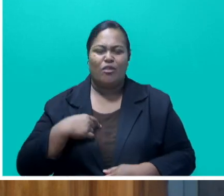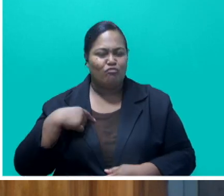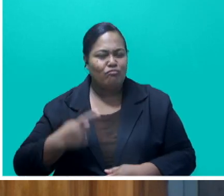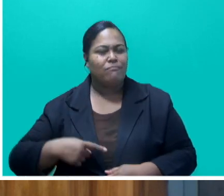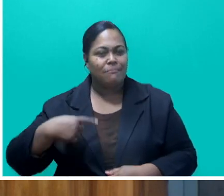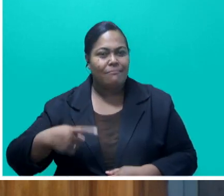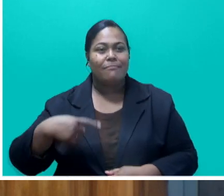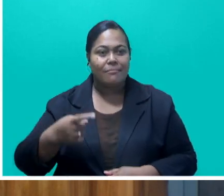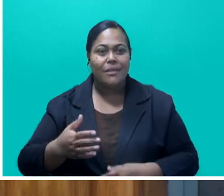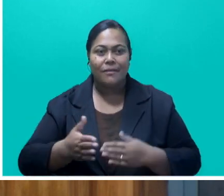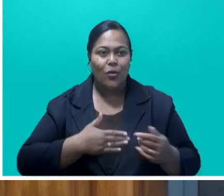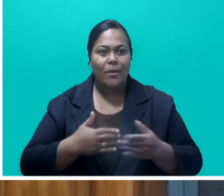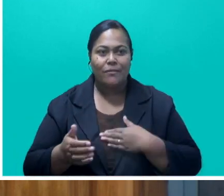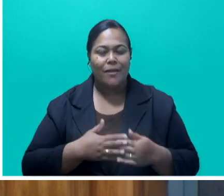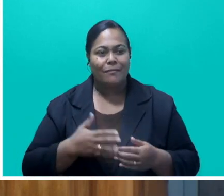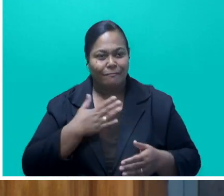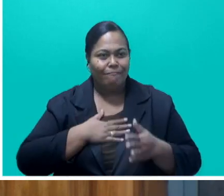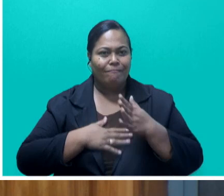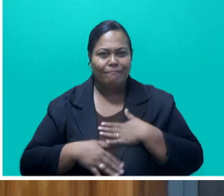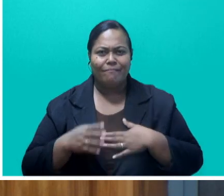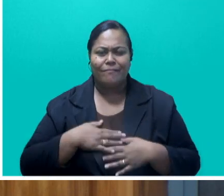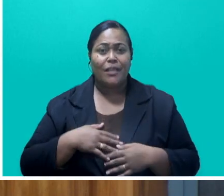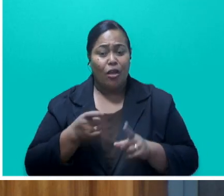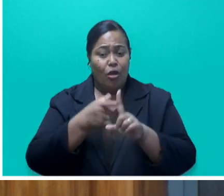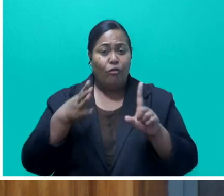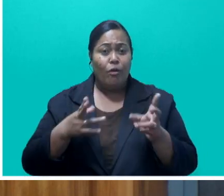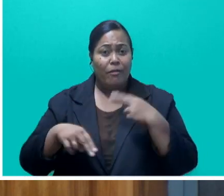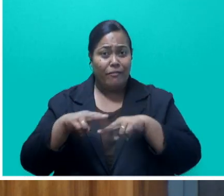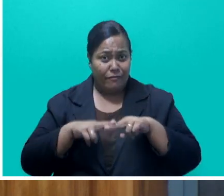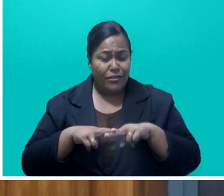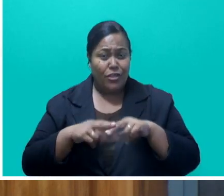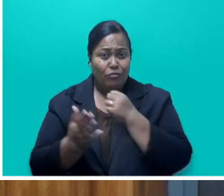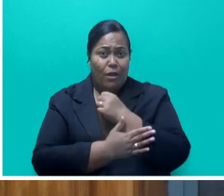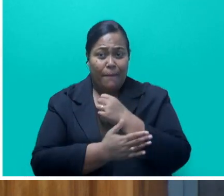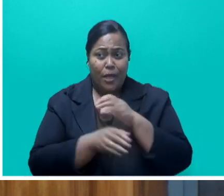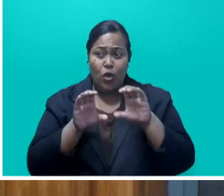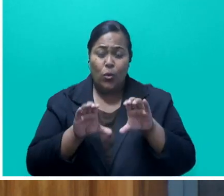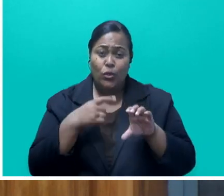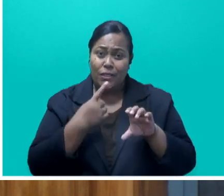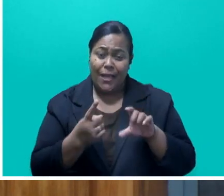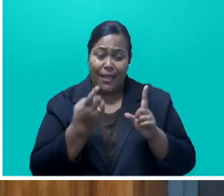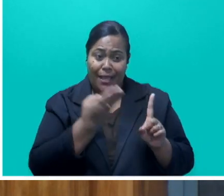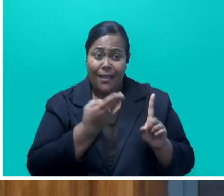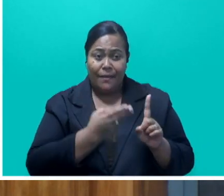was reminded by the words of the former Fiji rugby coach, Brad Johnston, when asked after